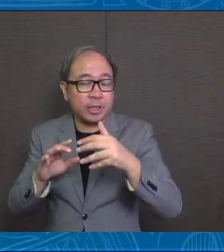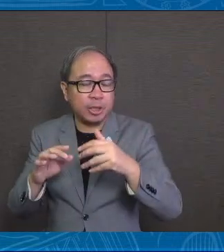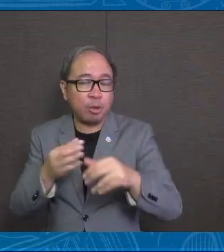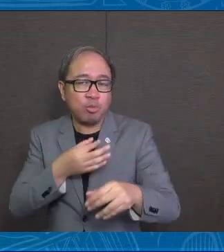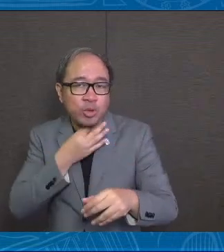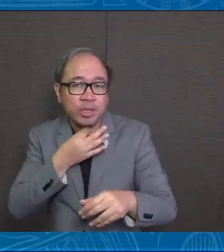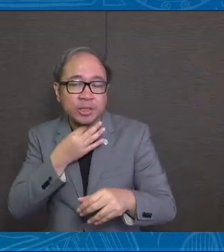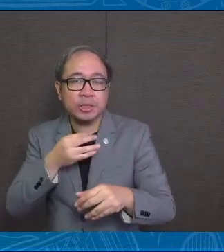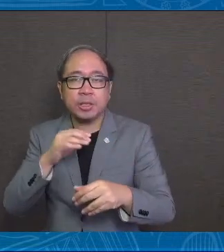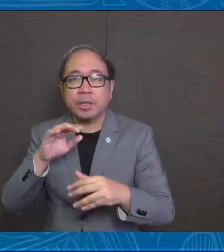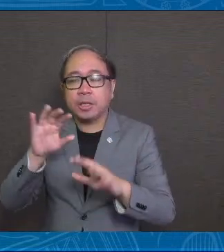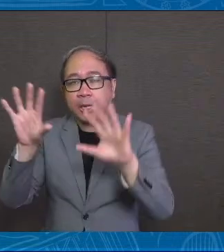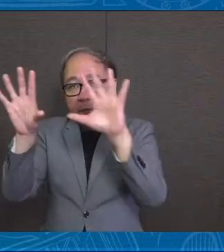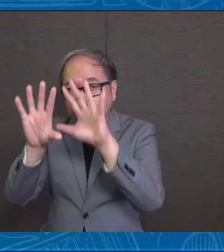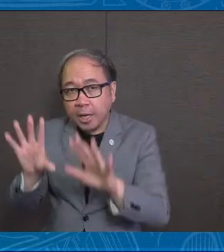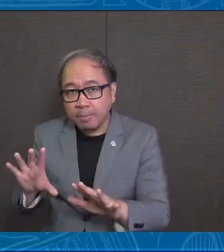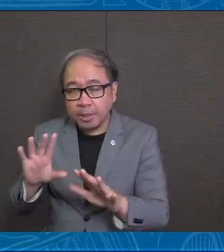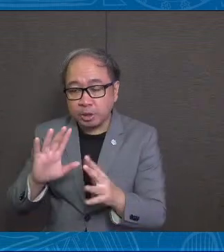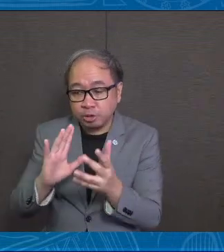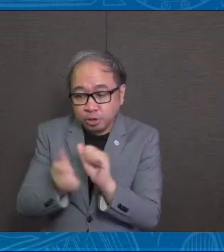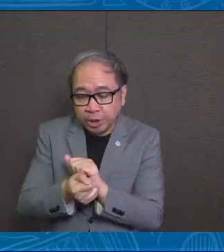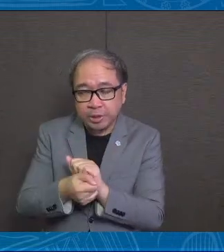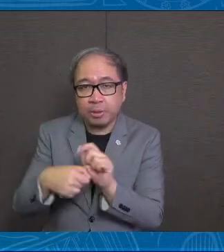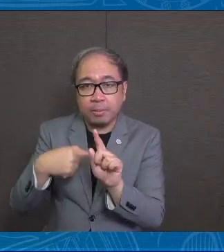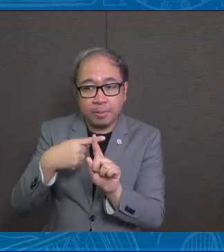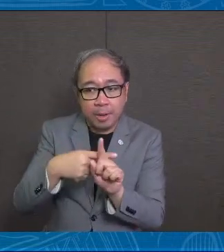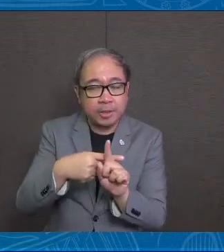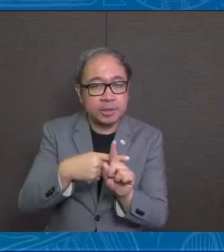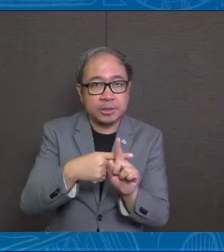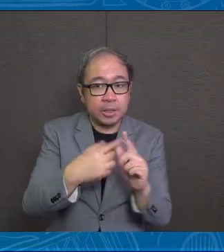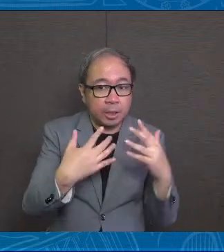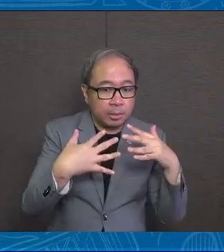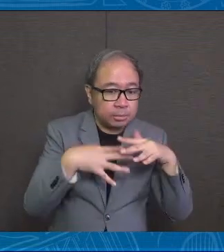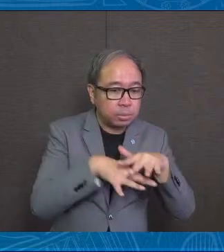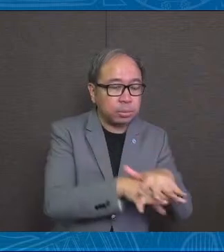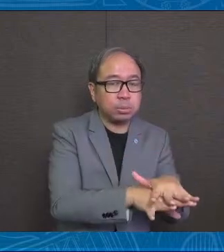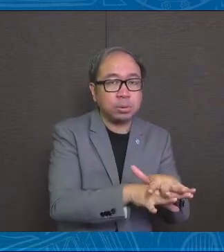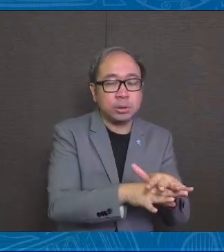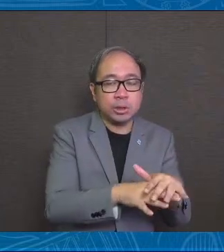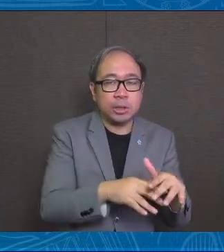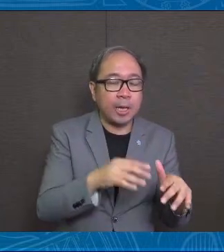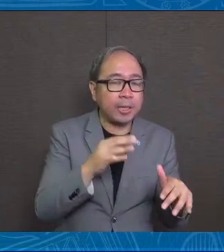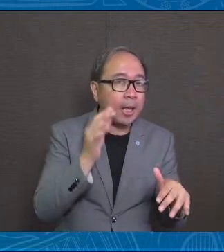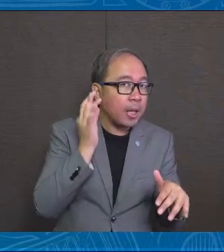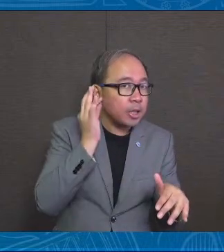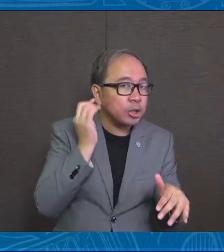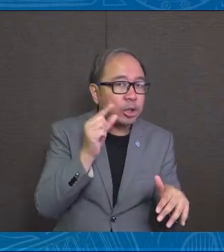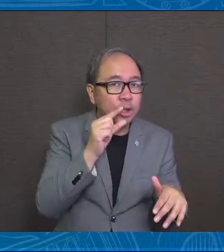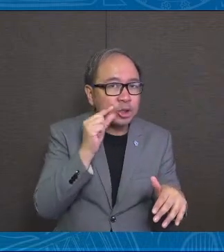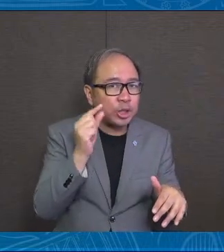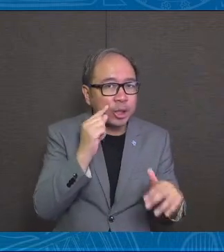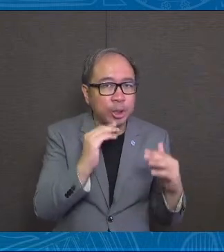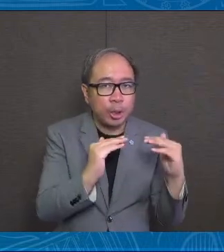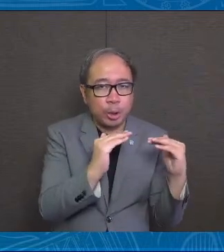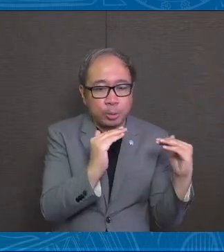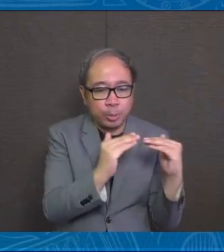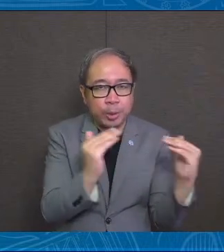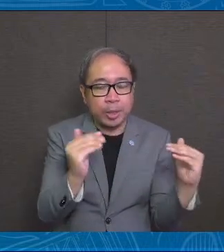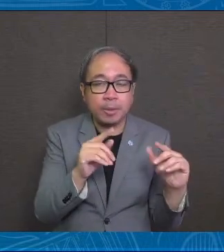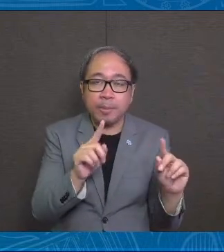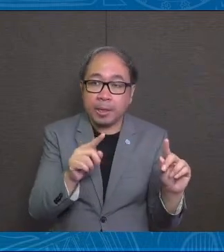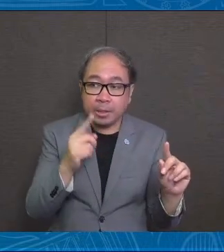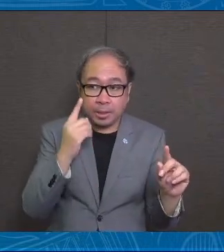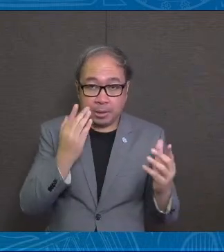gender. And really starting from community experience and ideas to